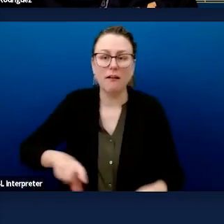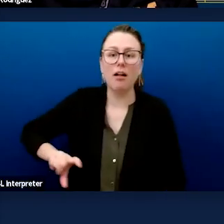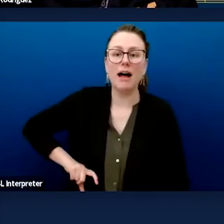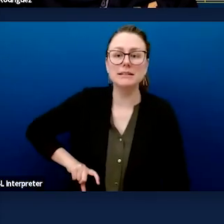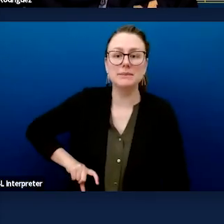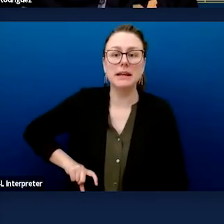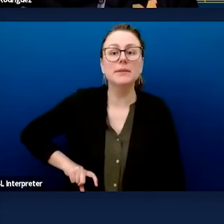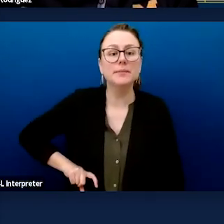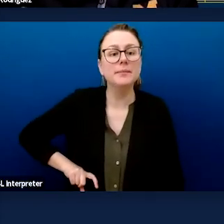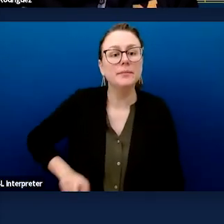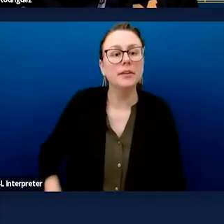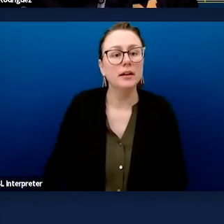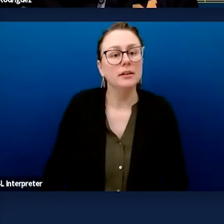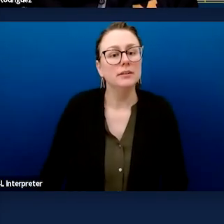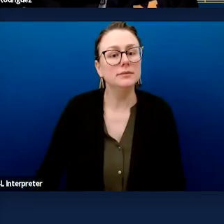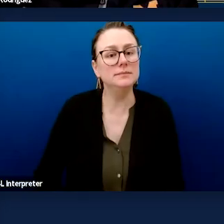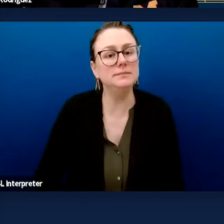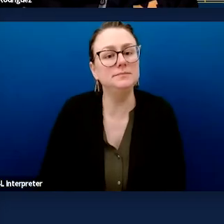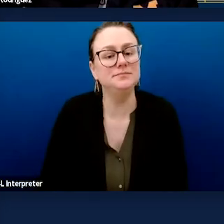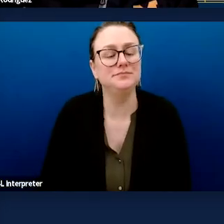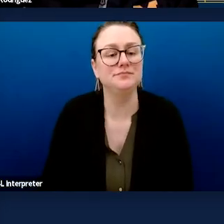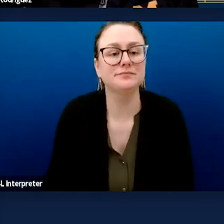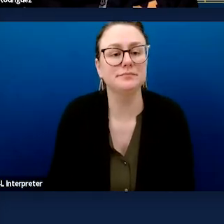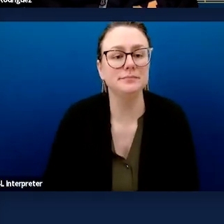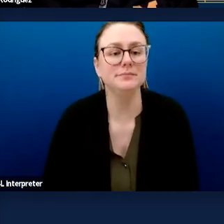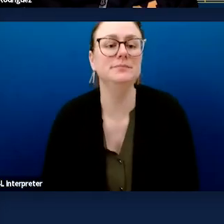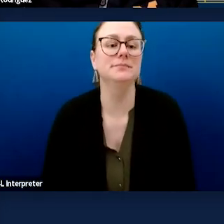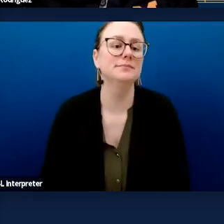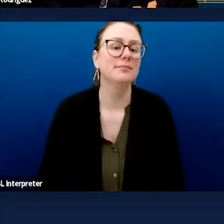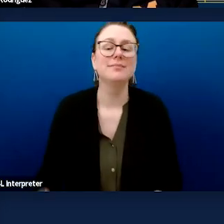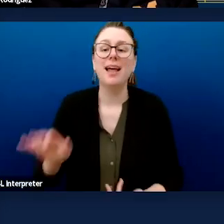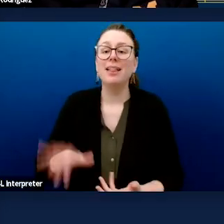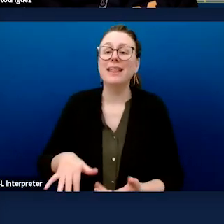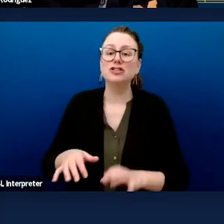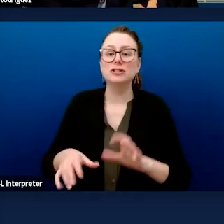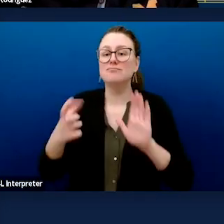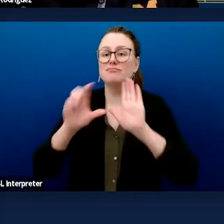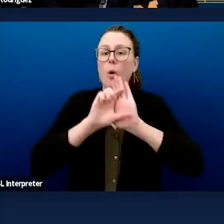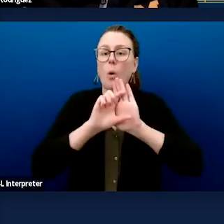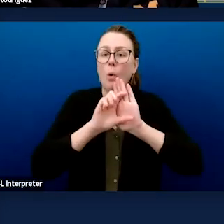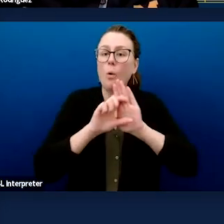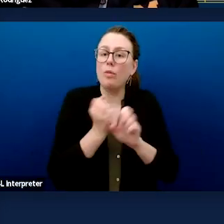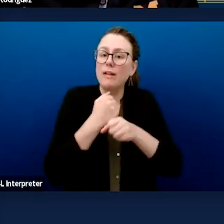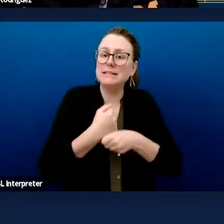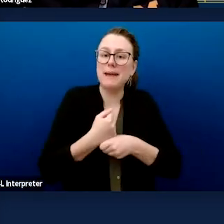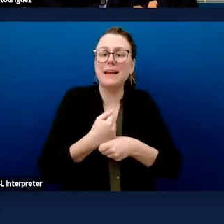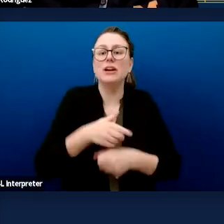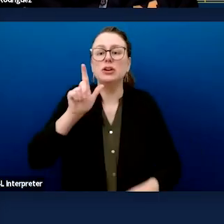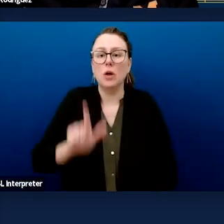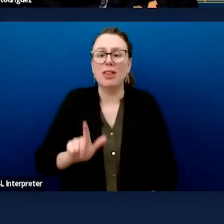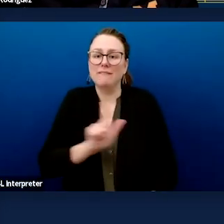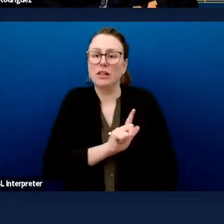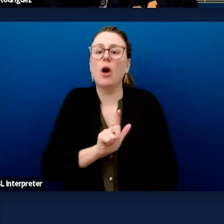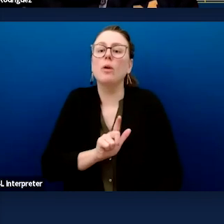your colostomy. Essentially, it's a stoma that's created in your left lower